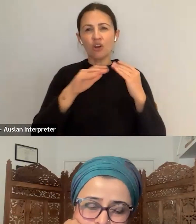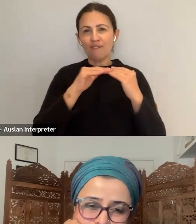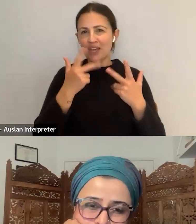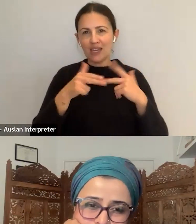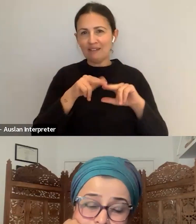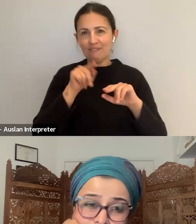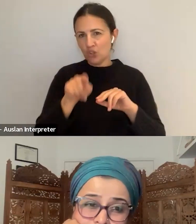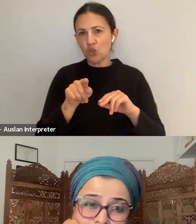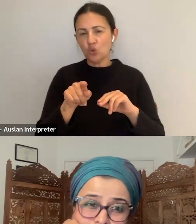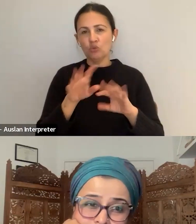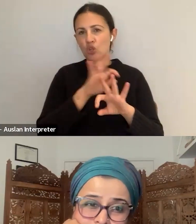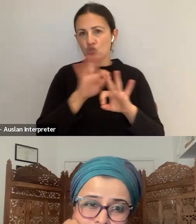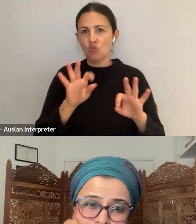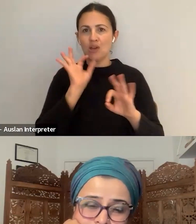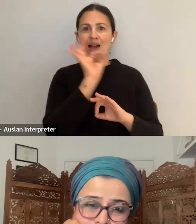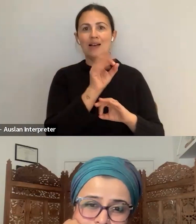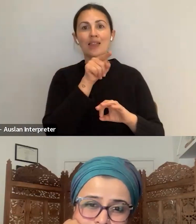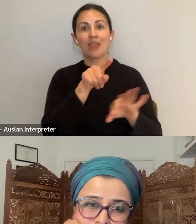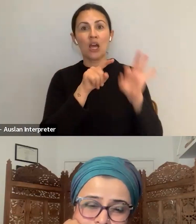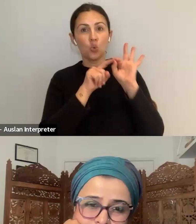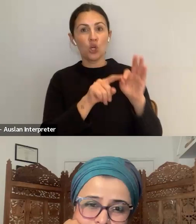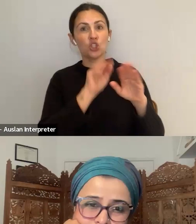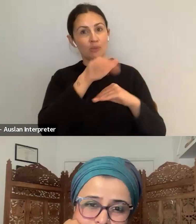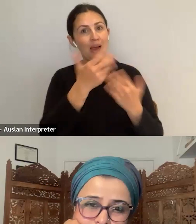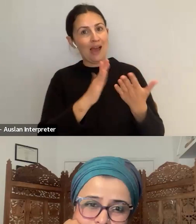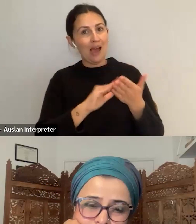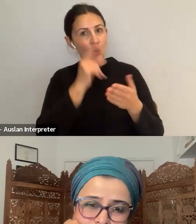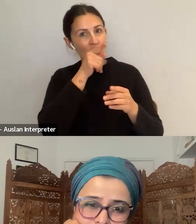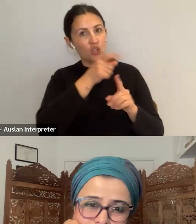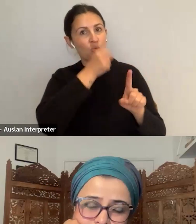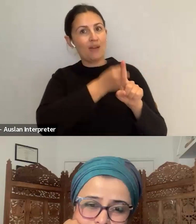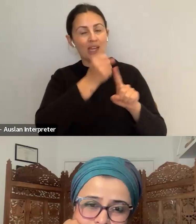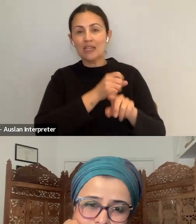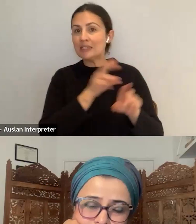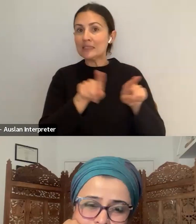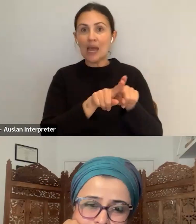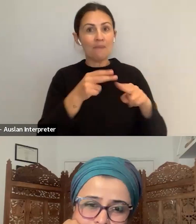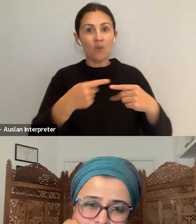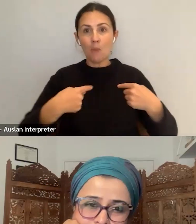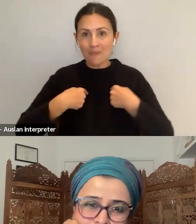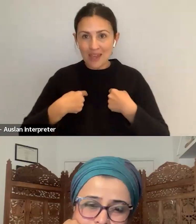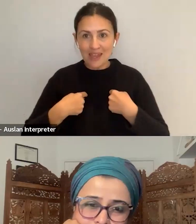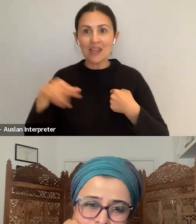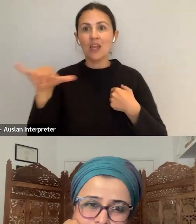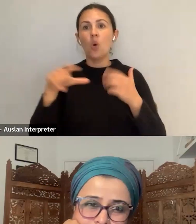could. So what does that actually look like for us to be able to come onto these boards and to be valued in everything that we